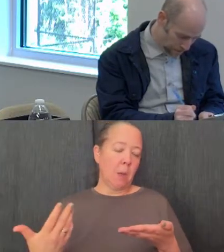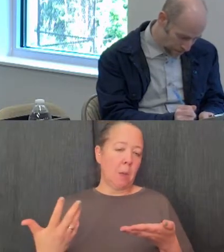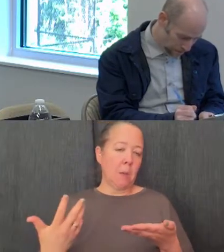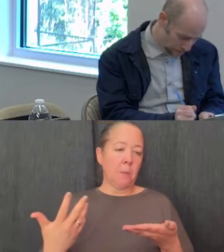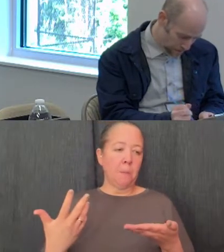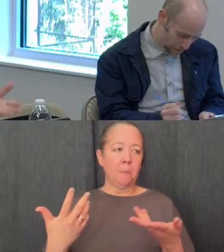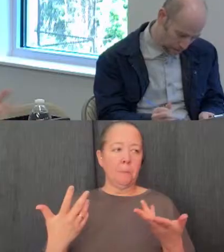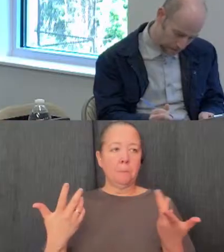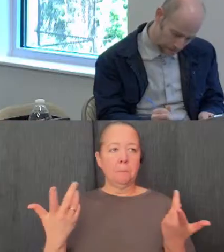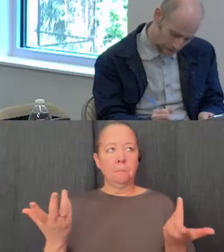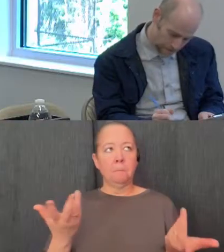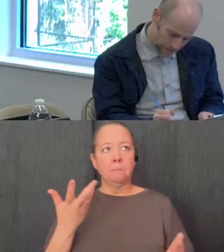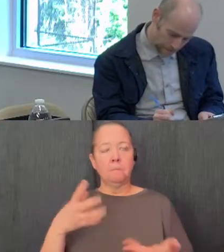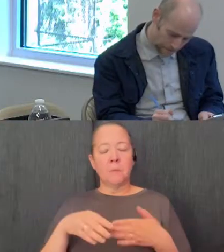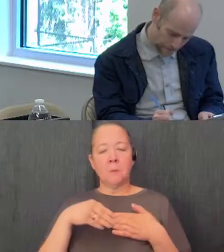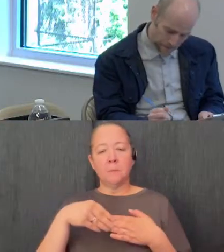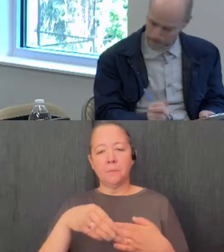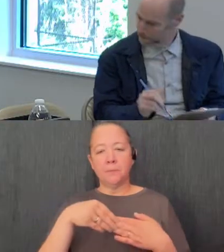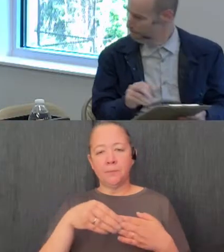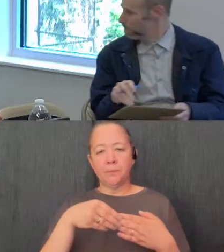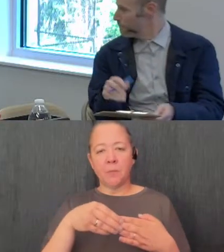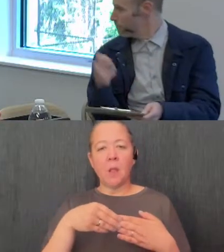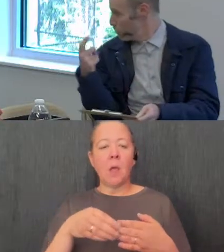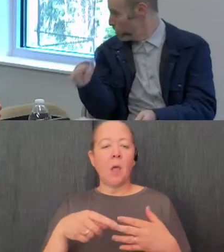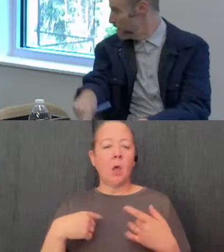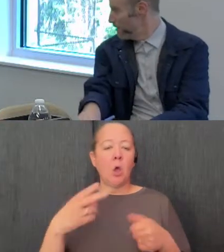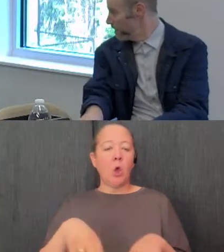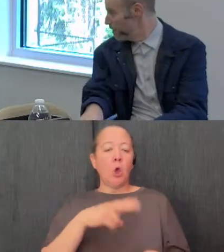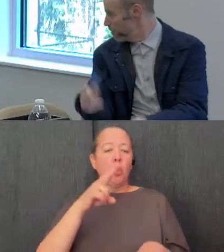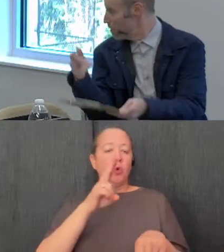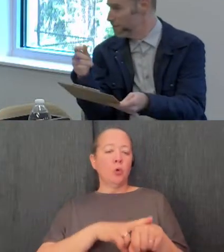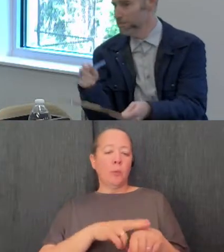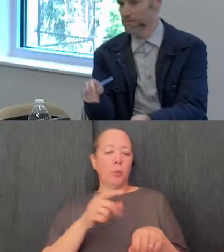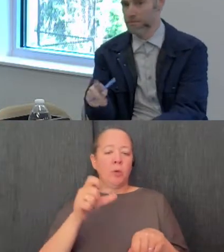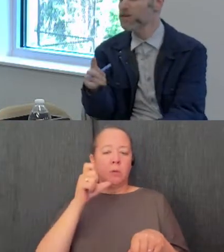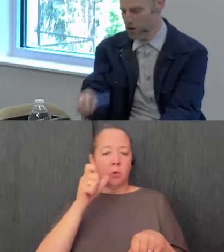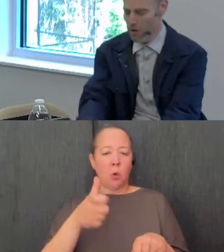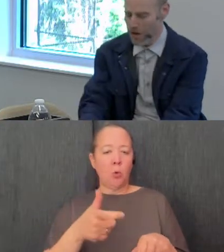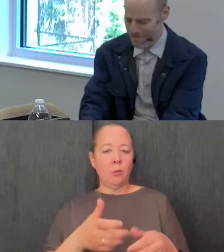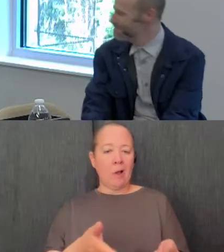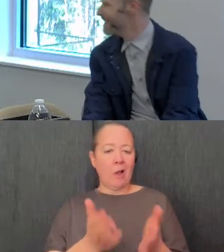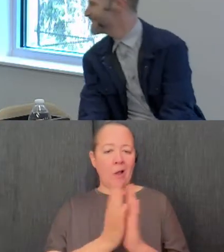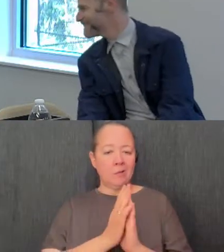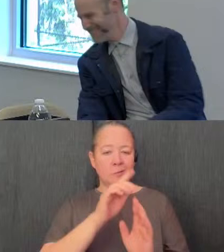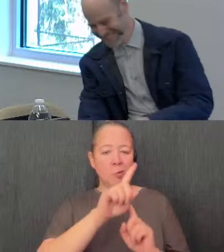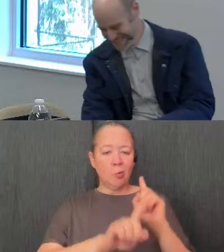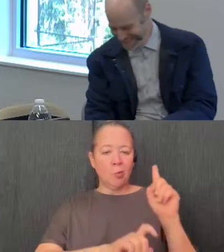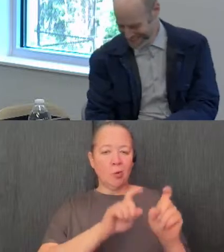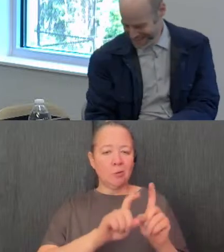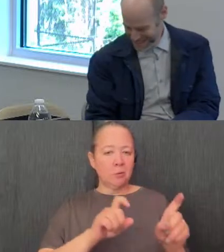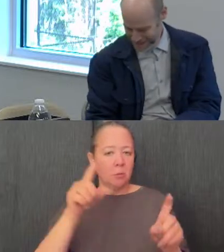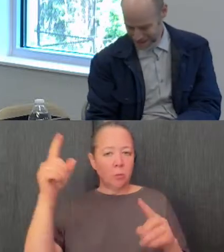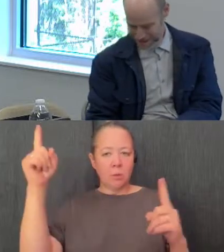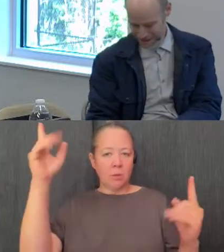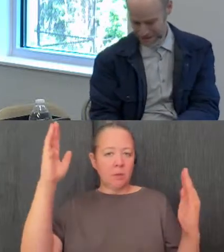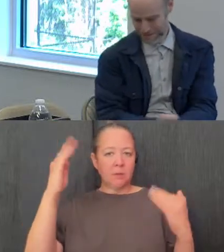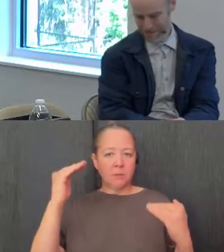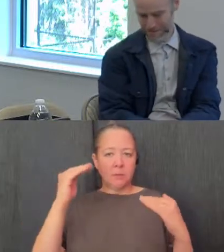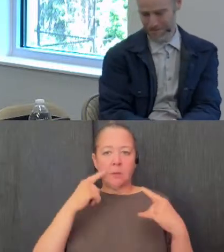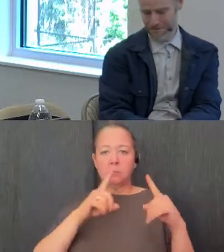expect answers to right away, but perhaps someone, the town administrator or the mayor,